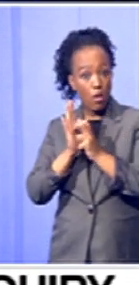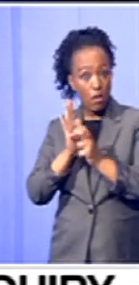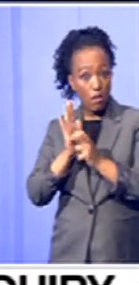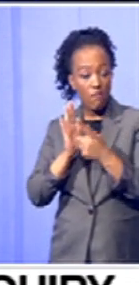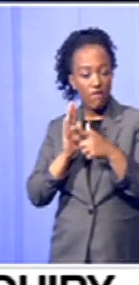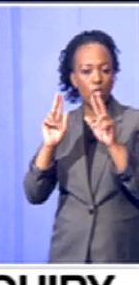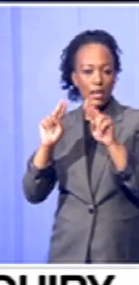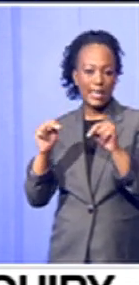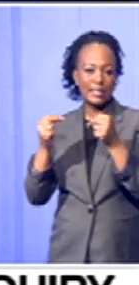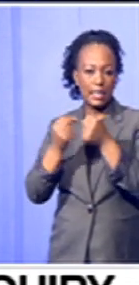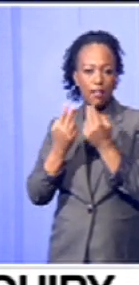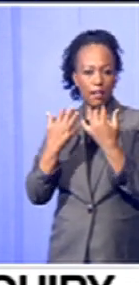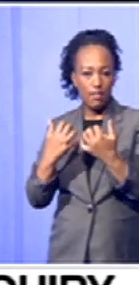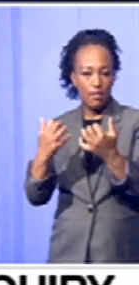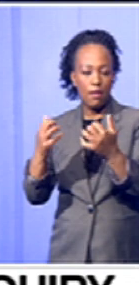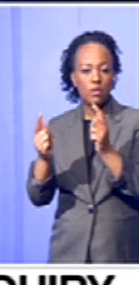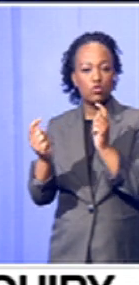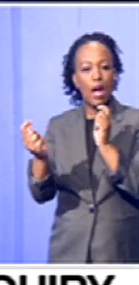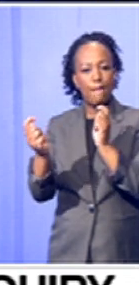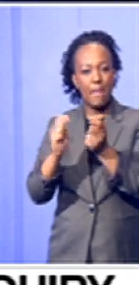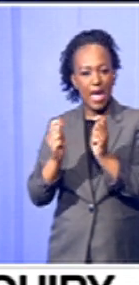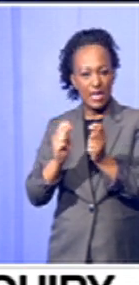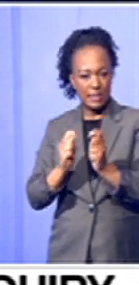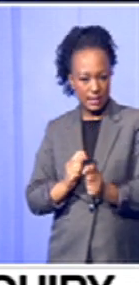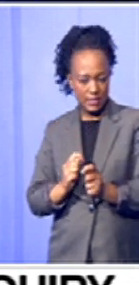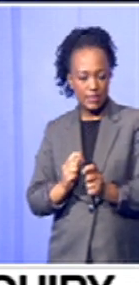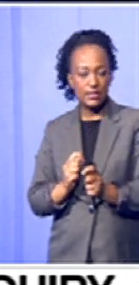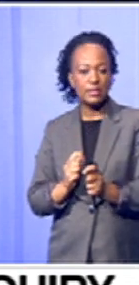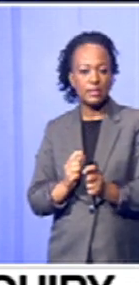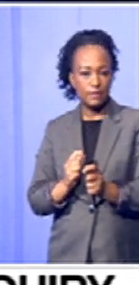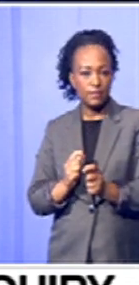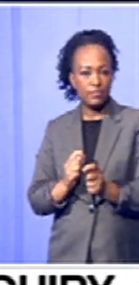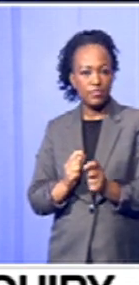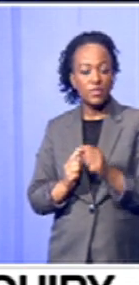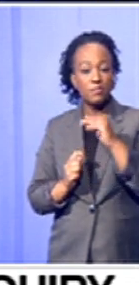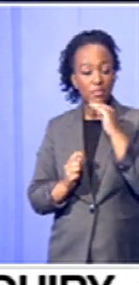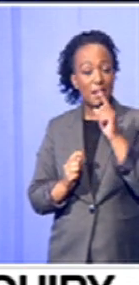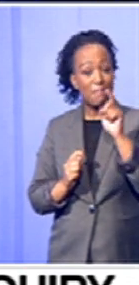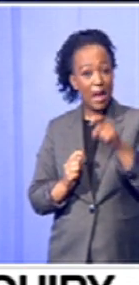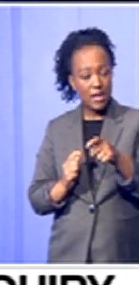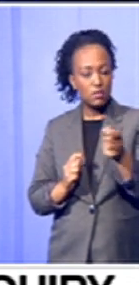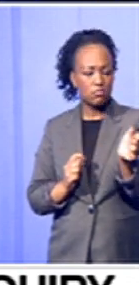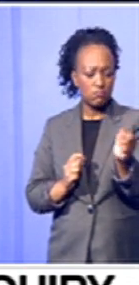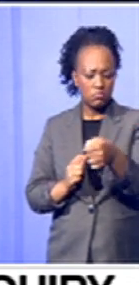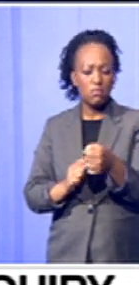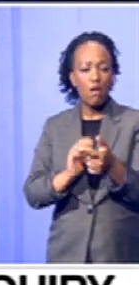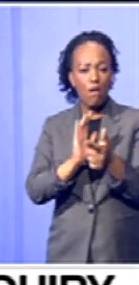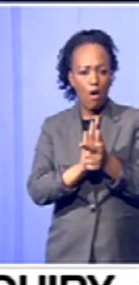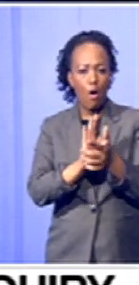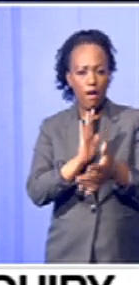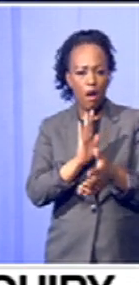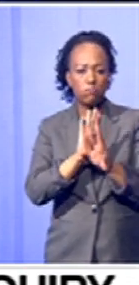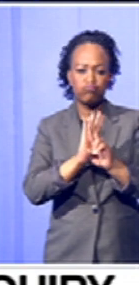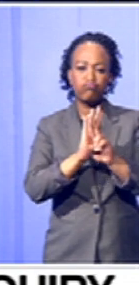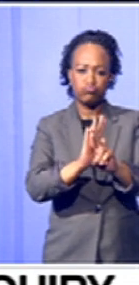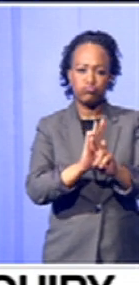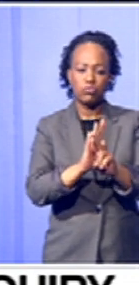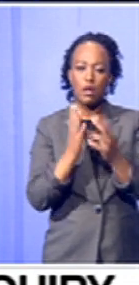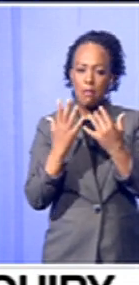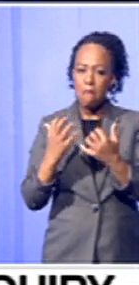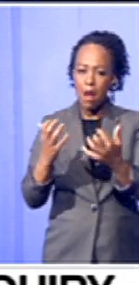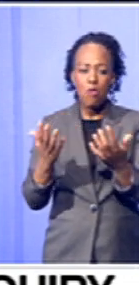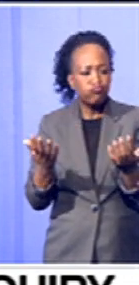be amended to such an extent that she has to have legal representation. Parliament has acceded to